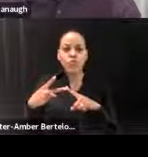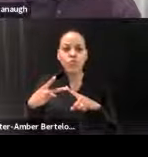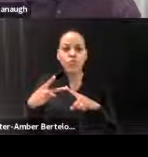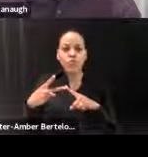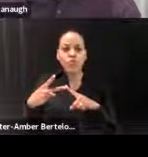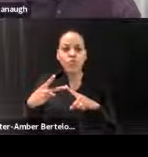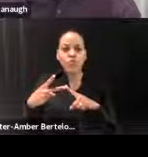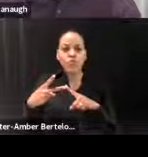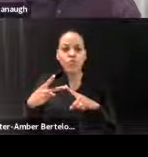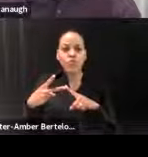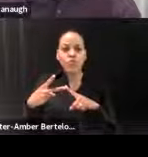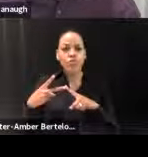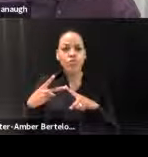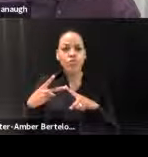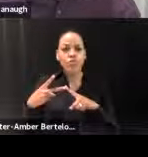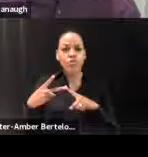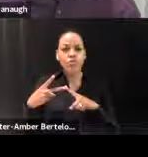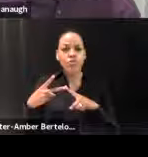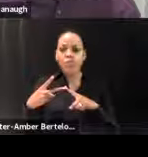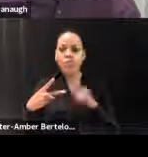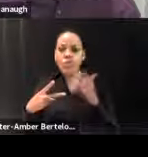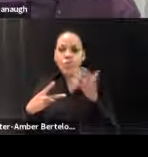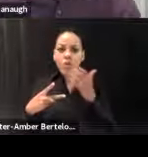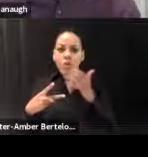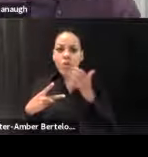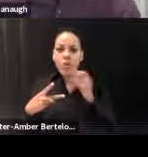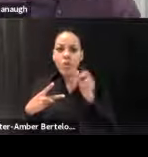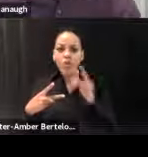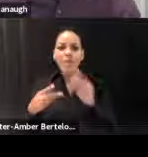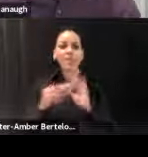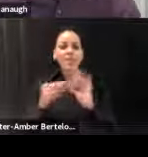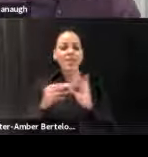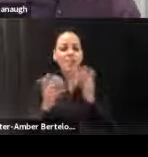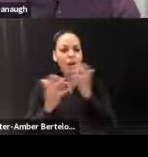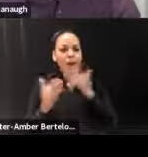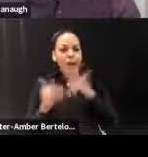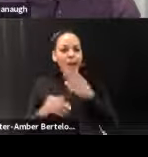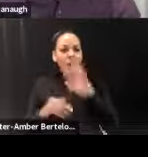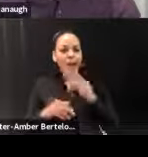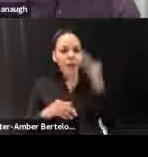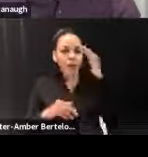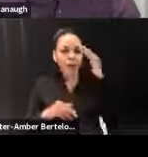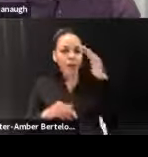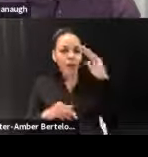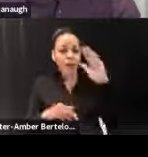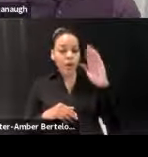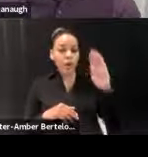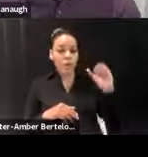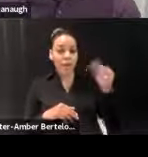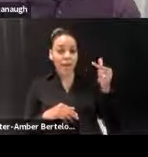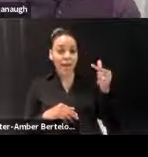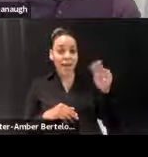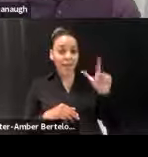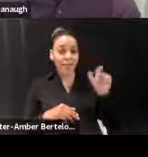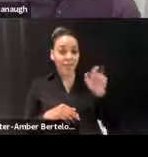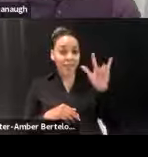is, wow, I never knew what the term Black lady really meant until